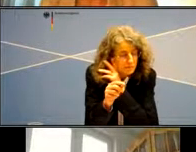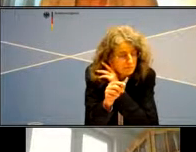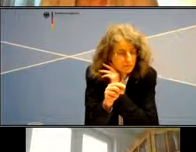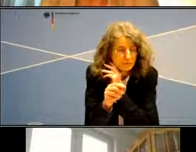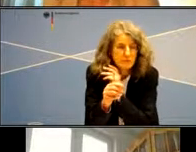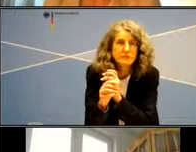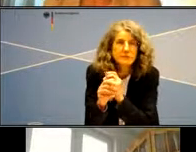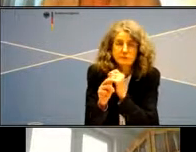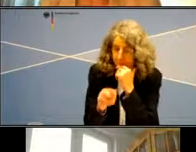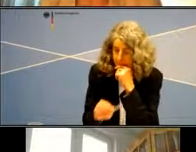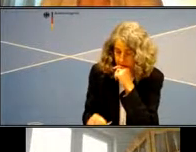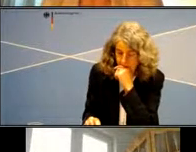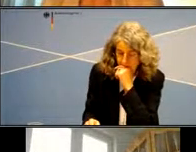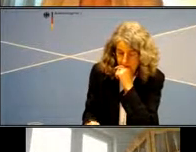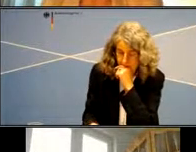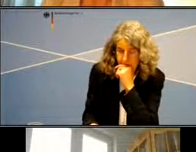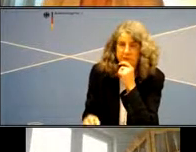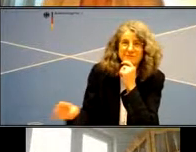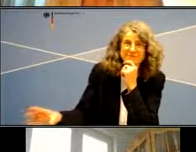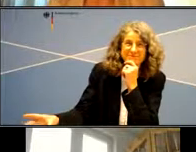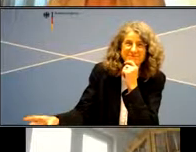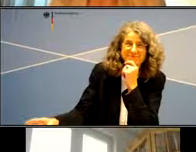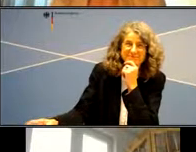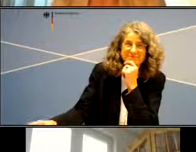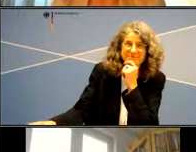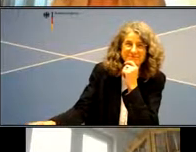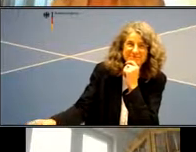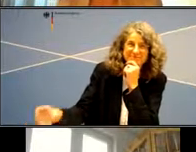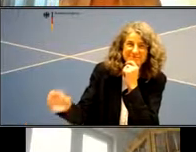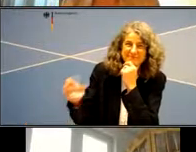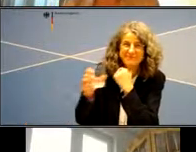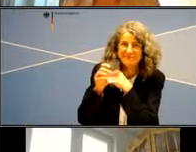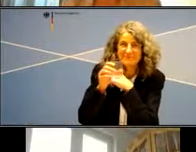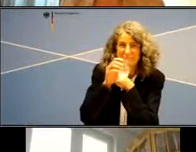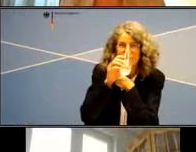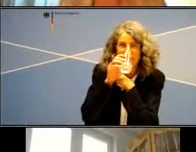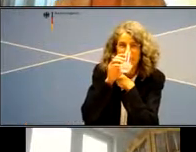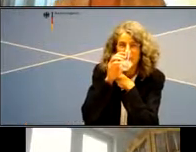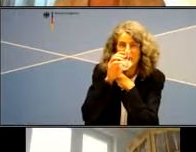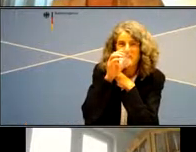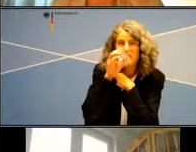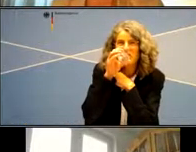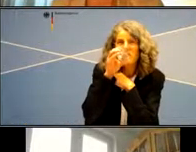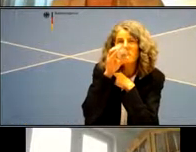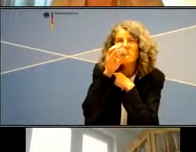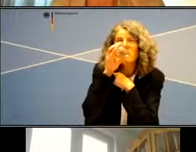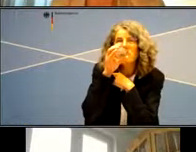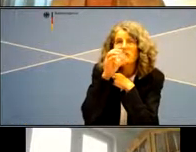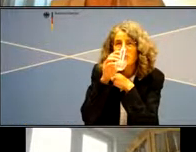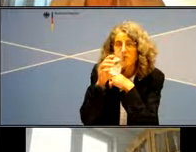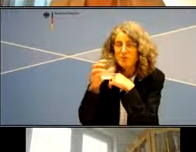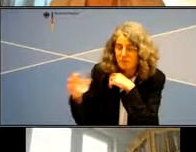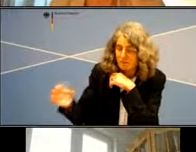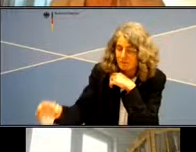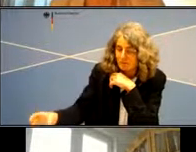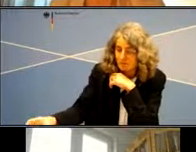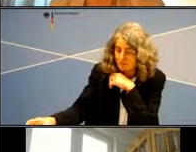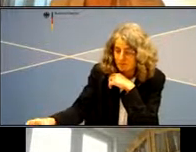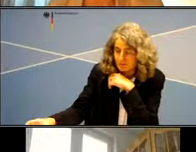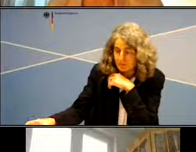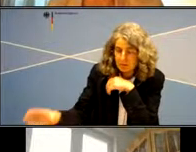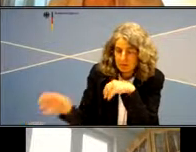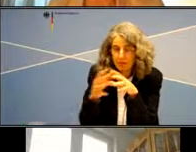rolled out. I mean, first of all, they need to be adopted, and then they need to be rolled out on the ground. And what